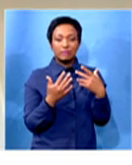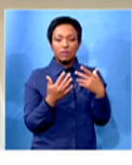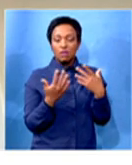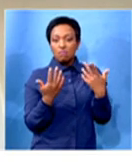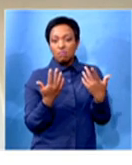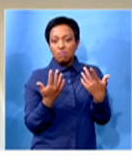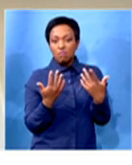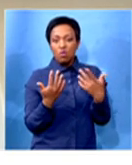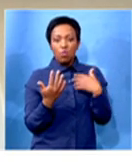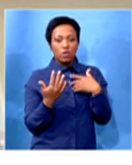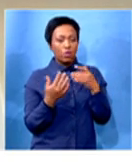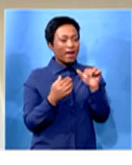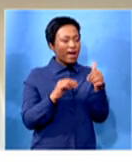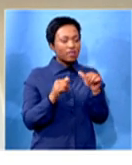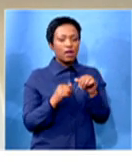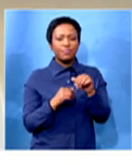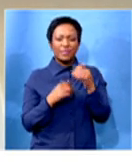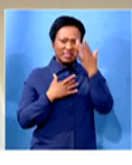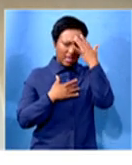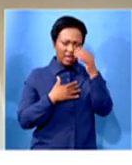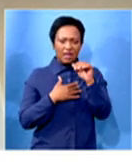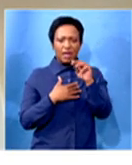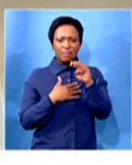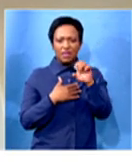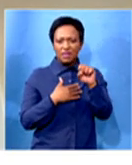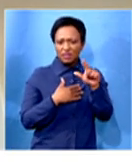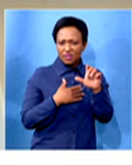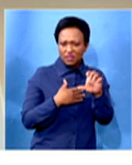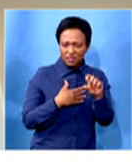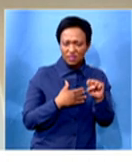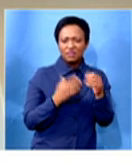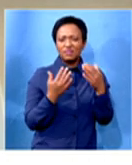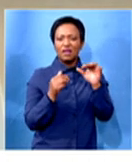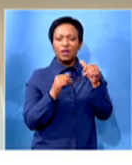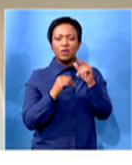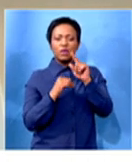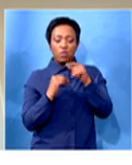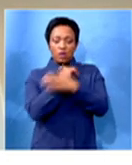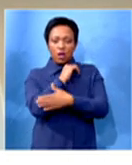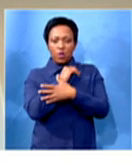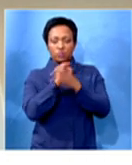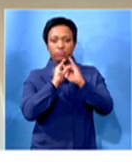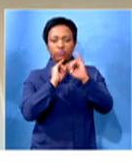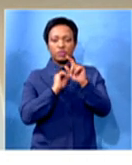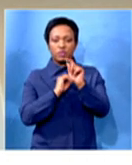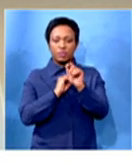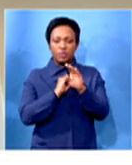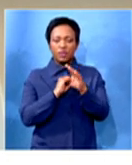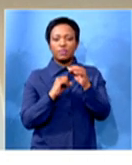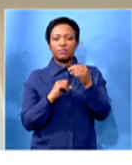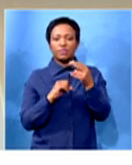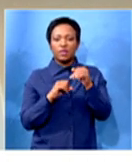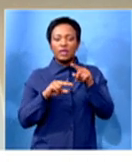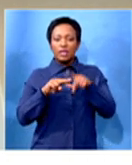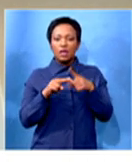of measles and, etc.? We know in this country, TB and HIV services have also been